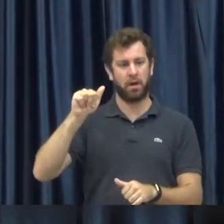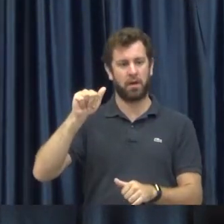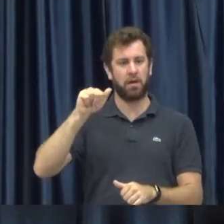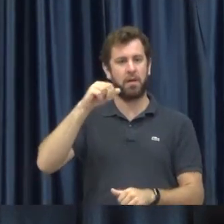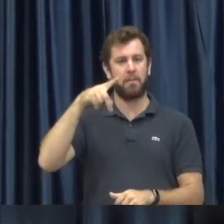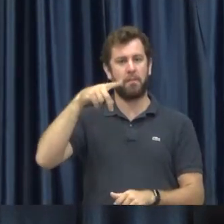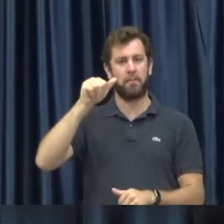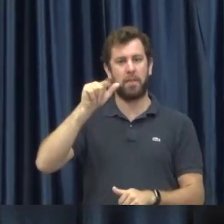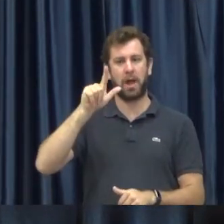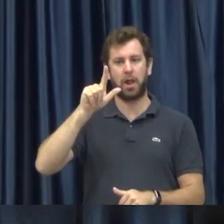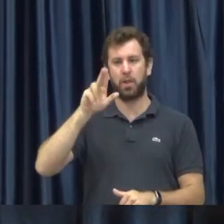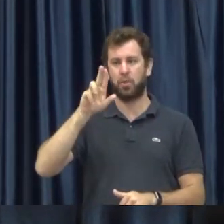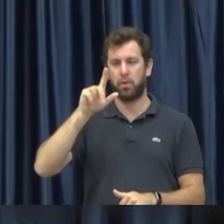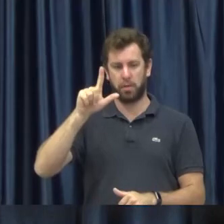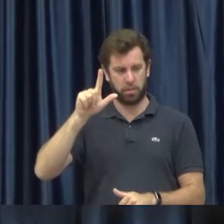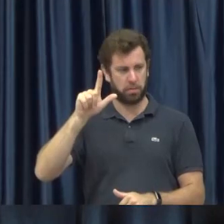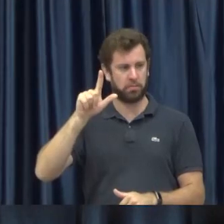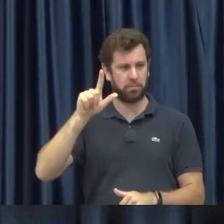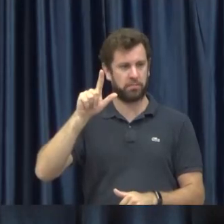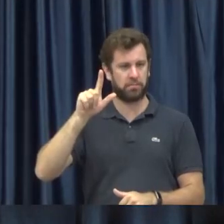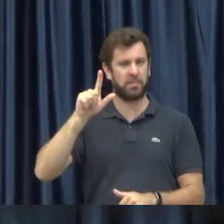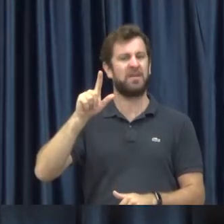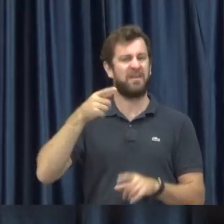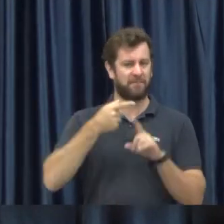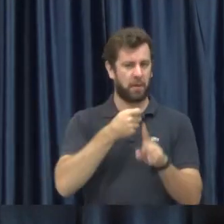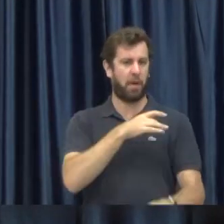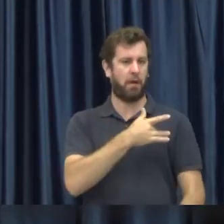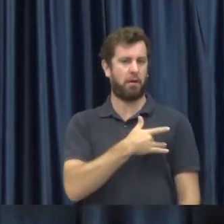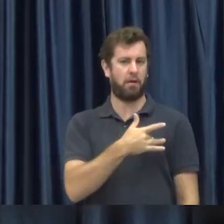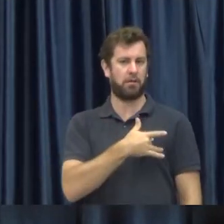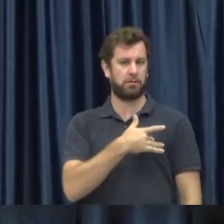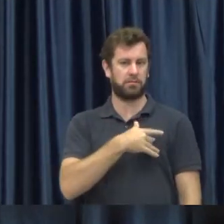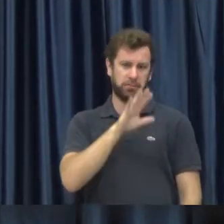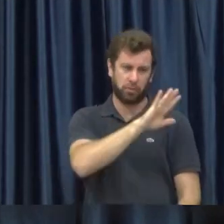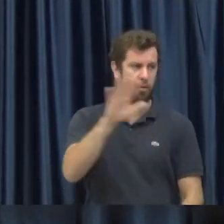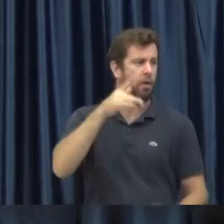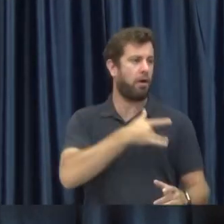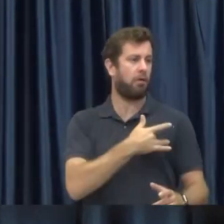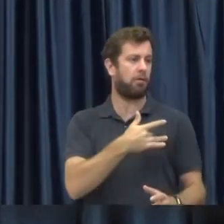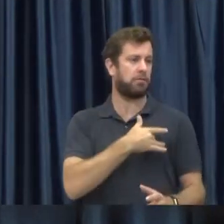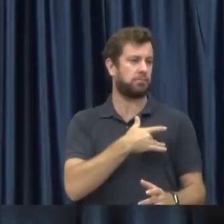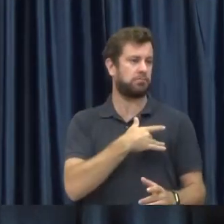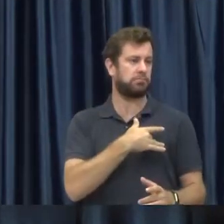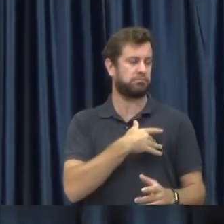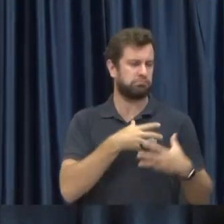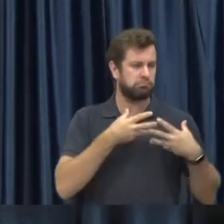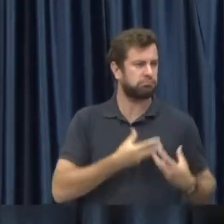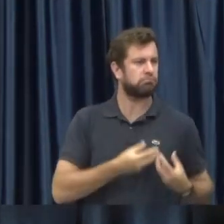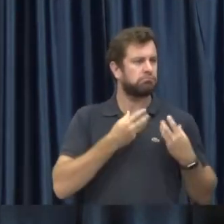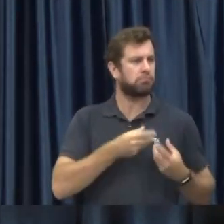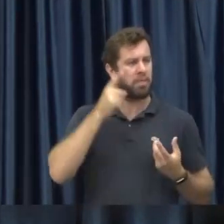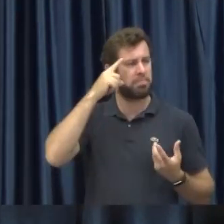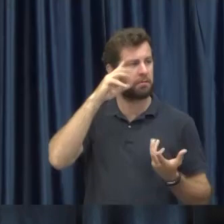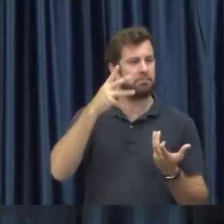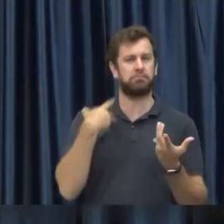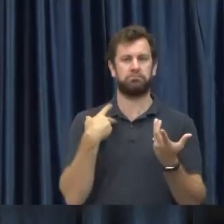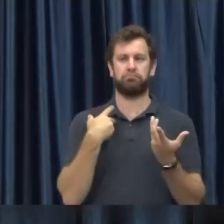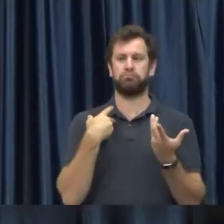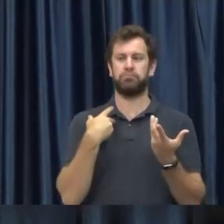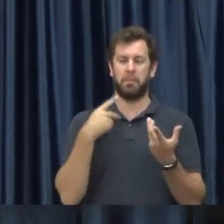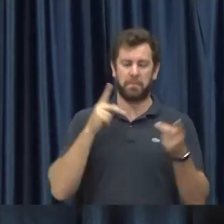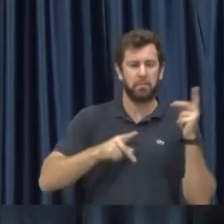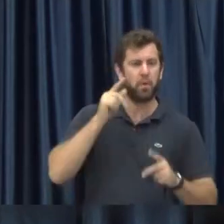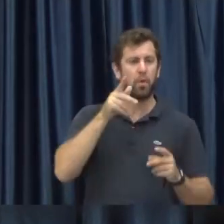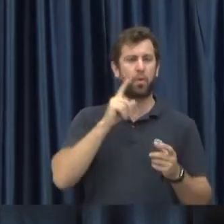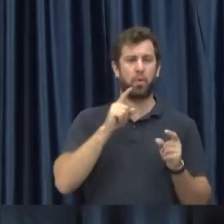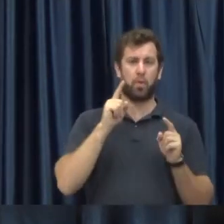comes from the piety of the hearts. It comes from the essence of the people who are making